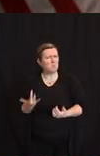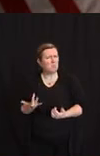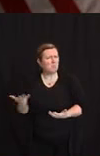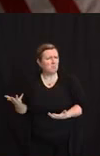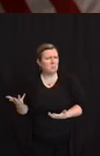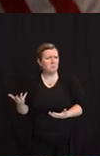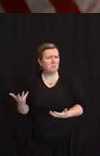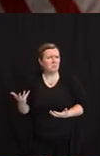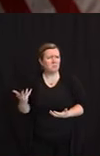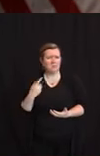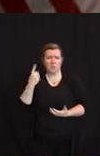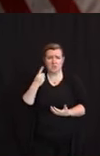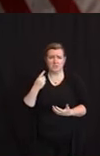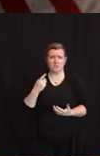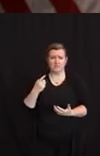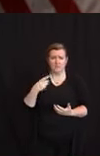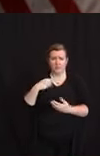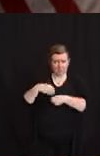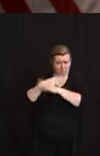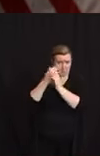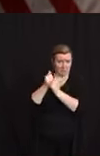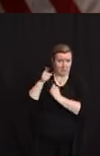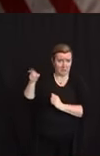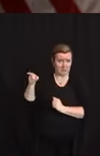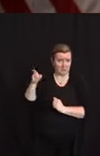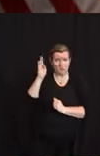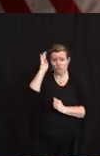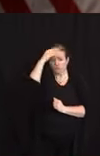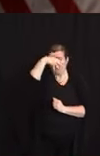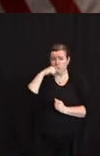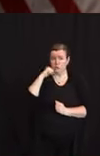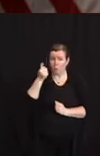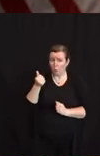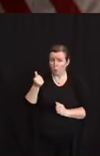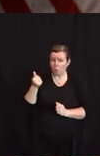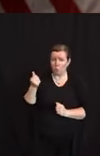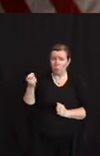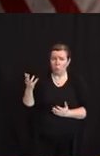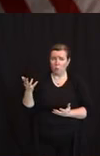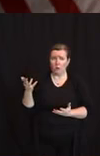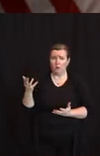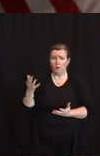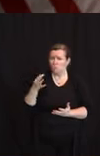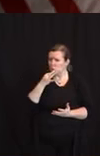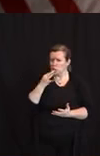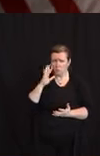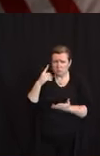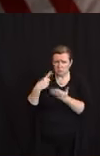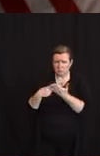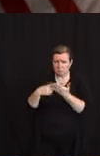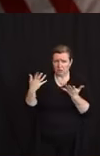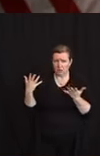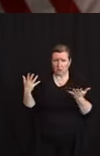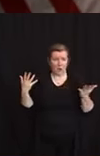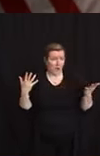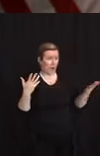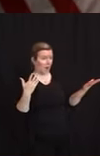have plans to speak with President Trump tomorrow or in the near future, later this week. Oh, okay. On the latter, I don't have any specific plans,